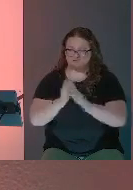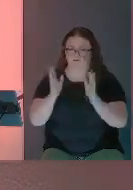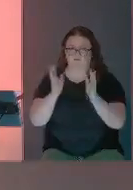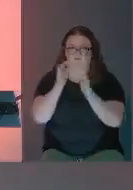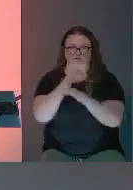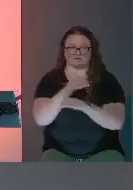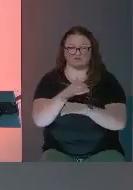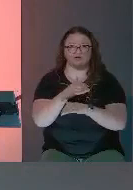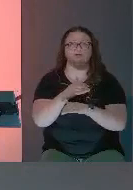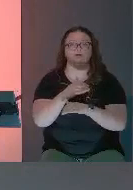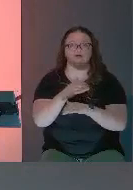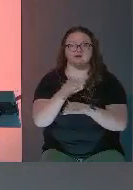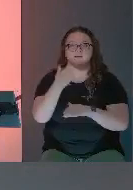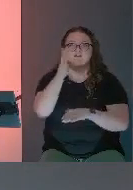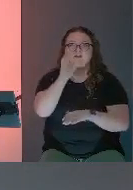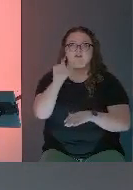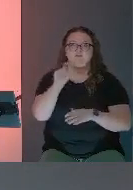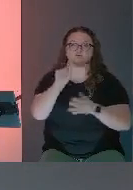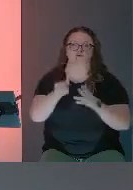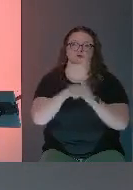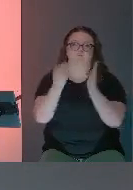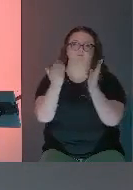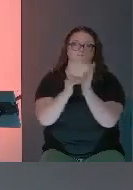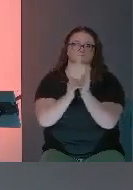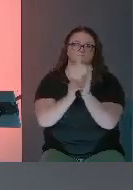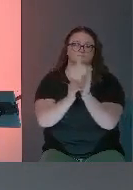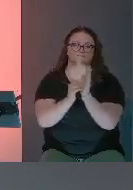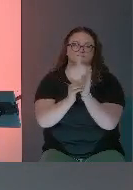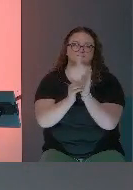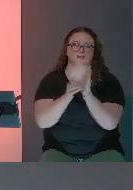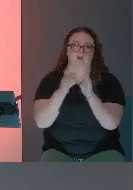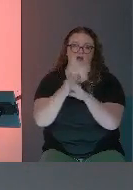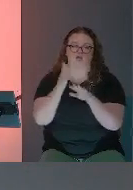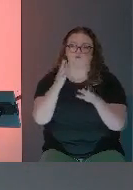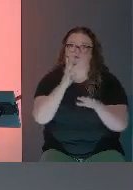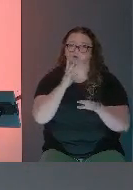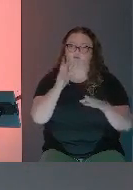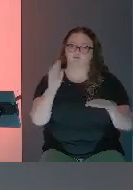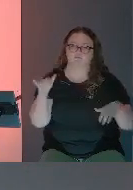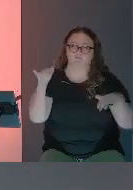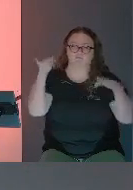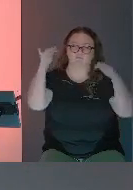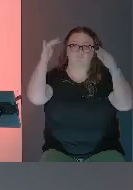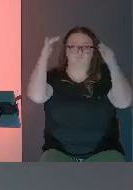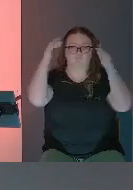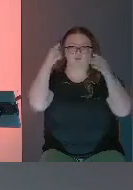And God has to start over after the flood. And after the flood, he